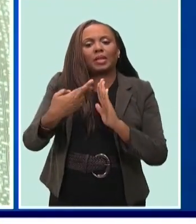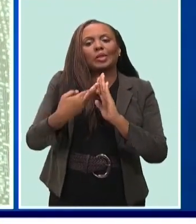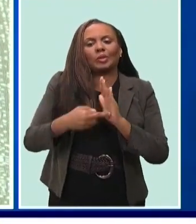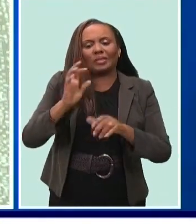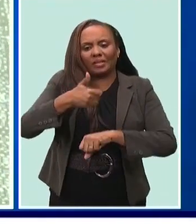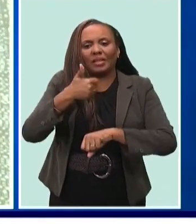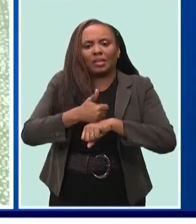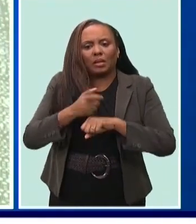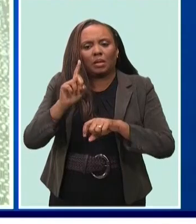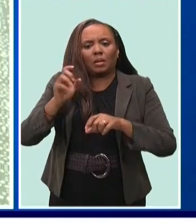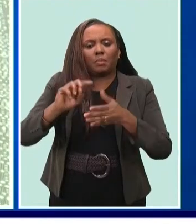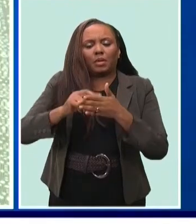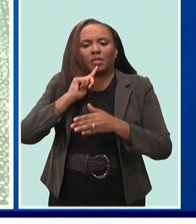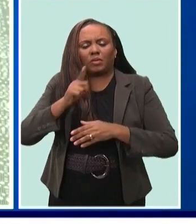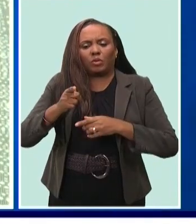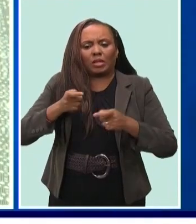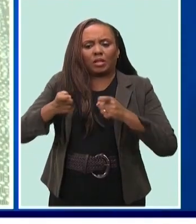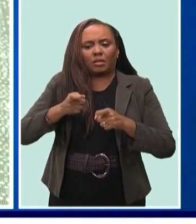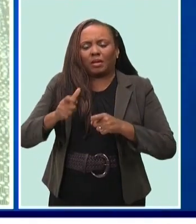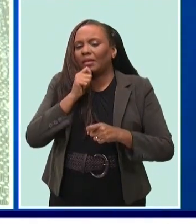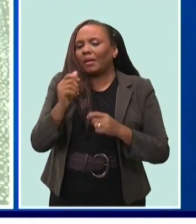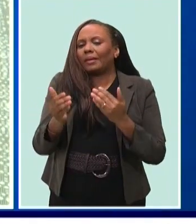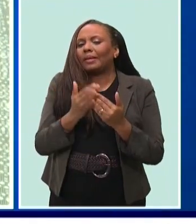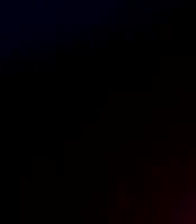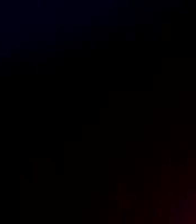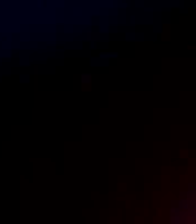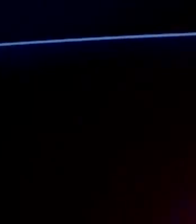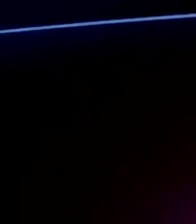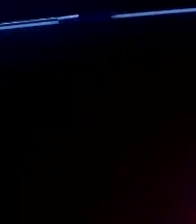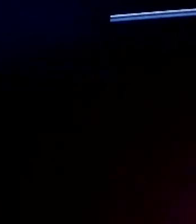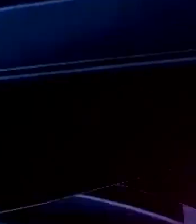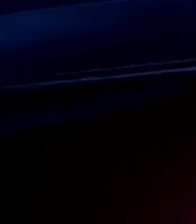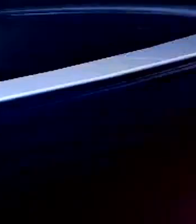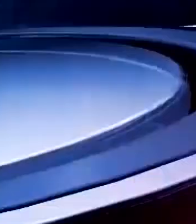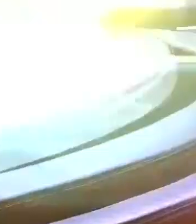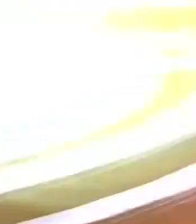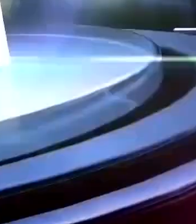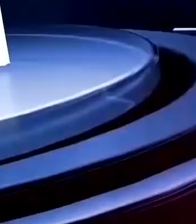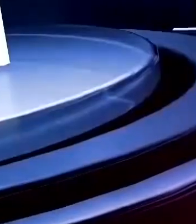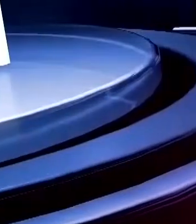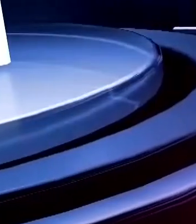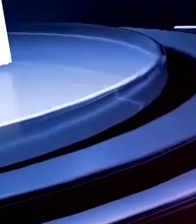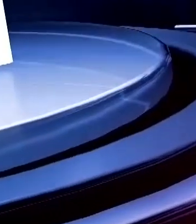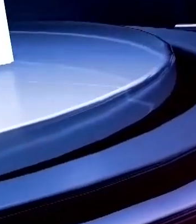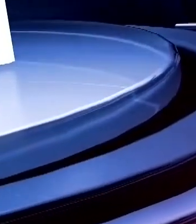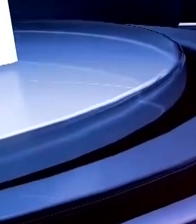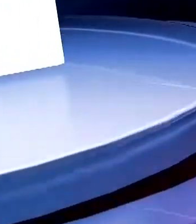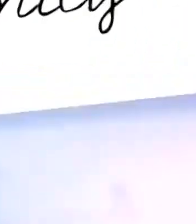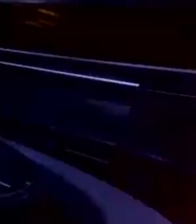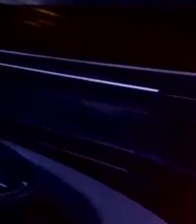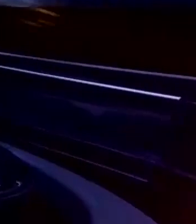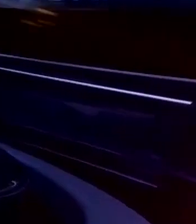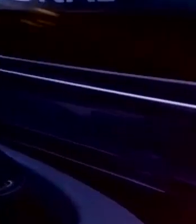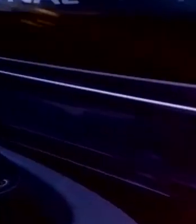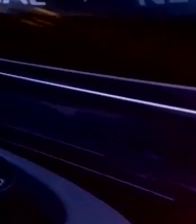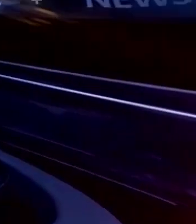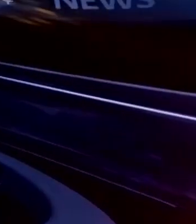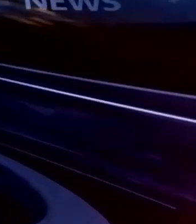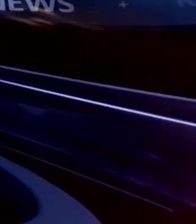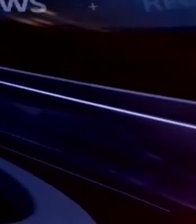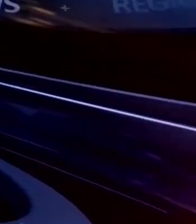are policed and not so easily accessible. What's Trending is brought to you by Trident Insurance.